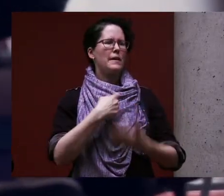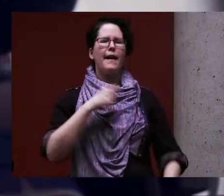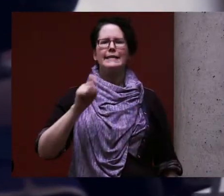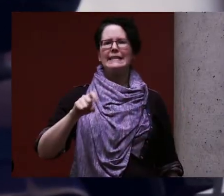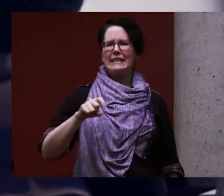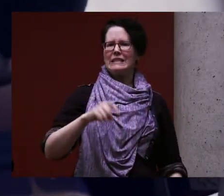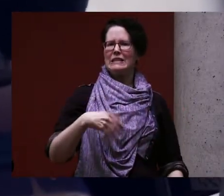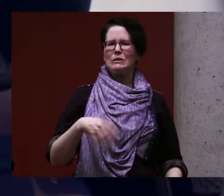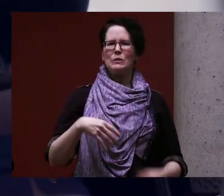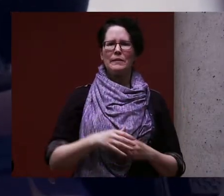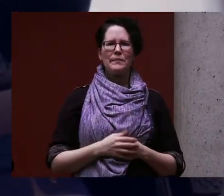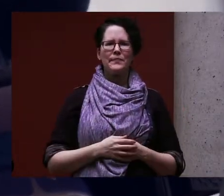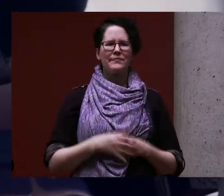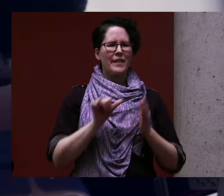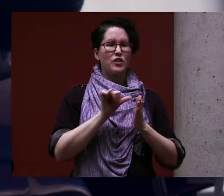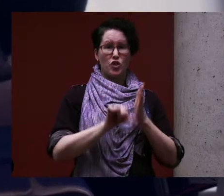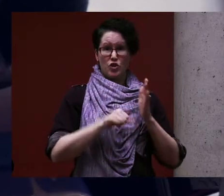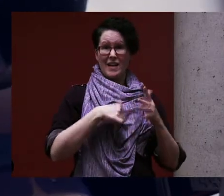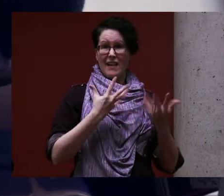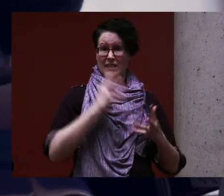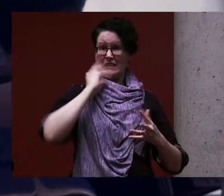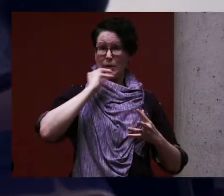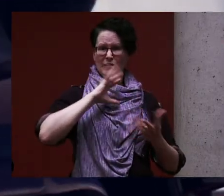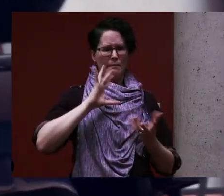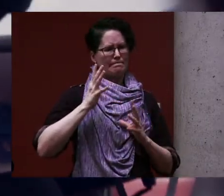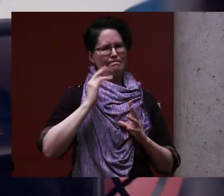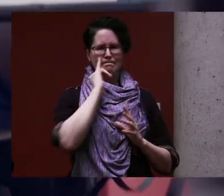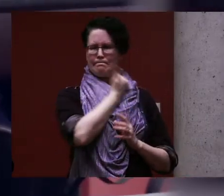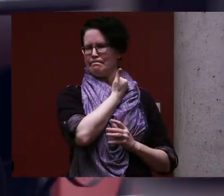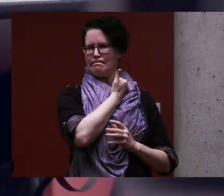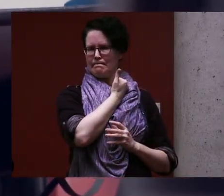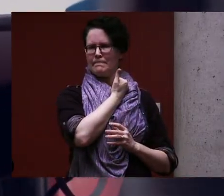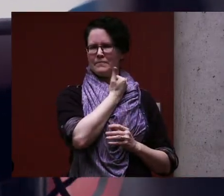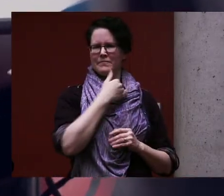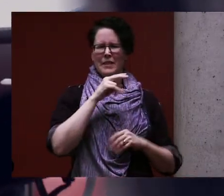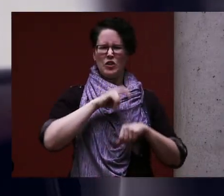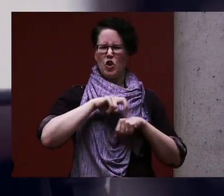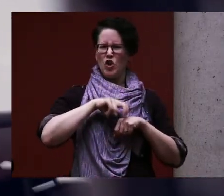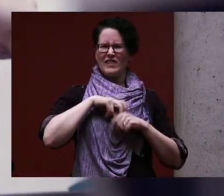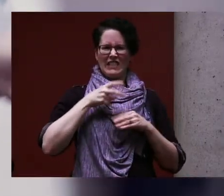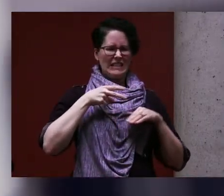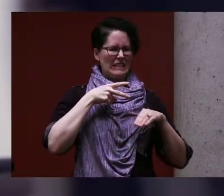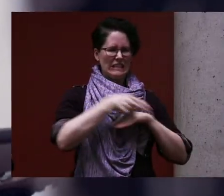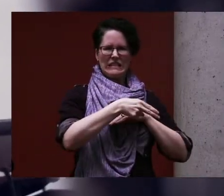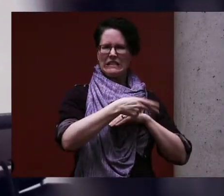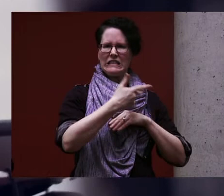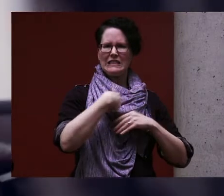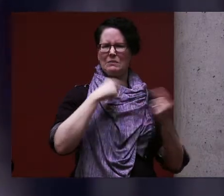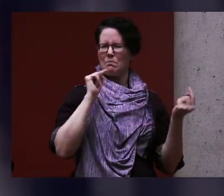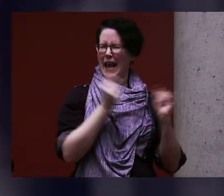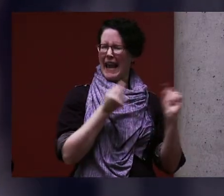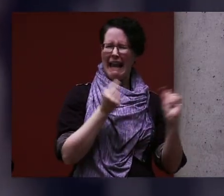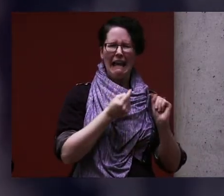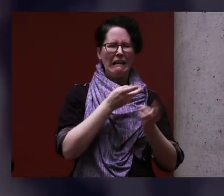had a surgery that didn't go quite right, and they kind of bunch of nerves, and I had a lot of pain and